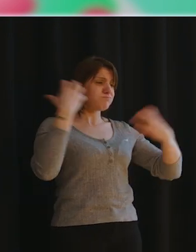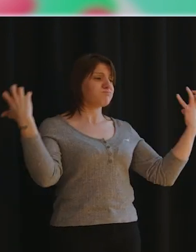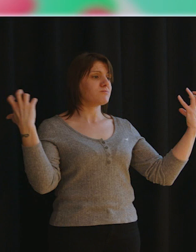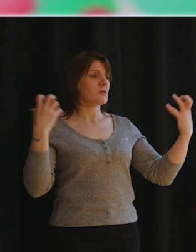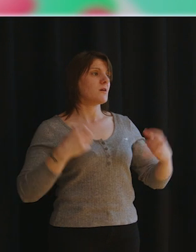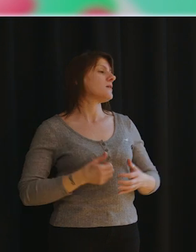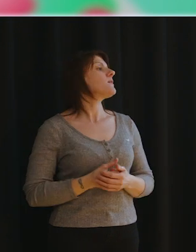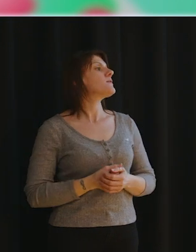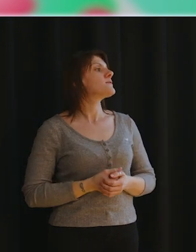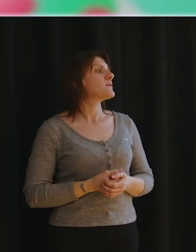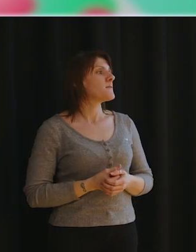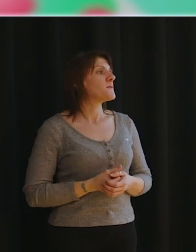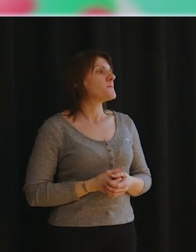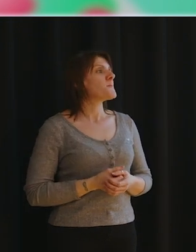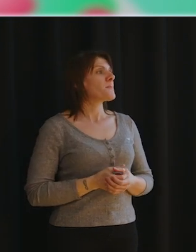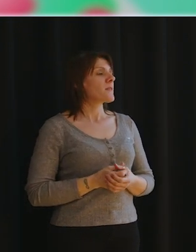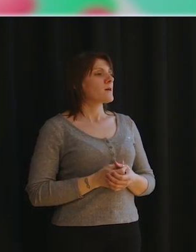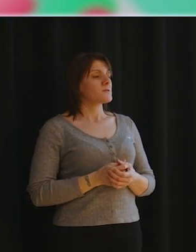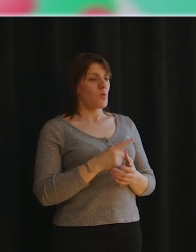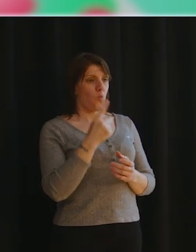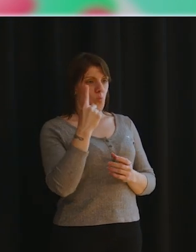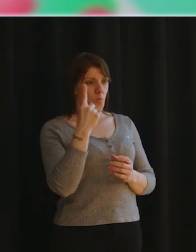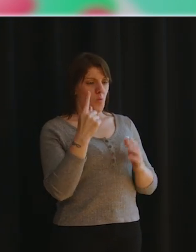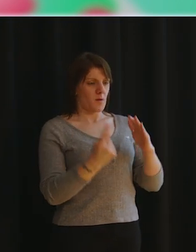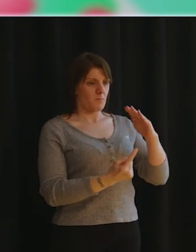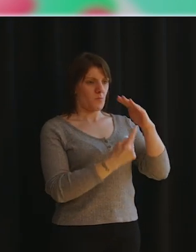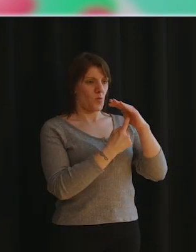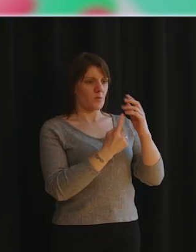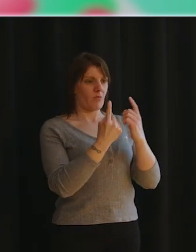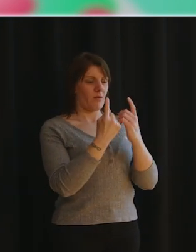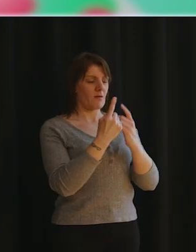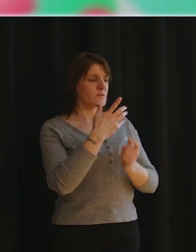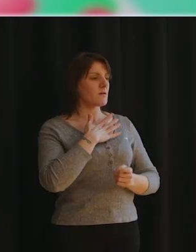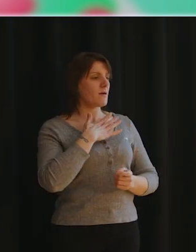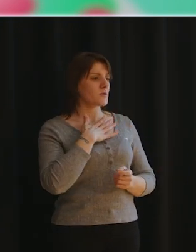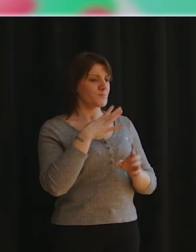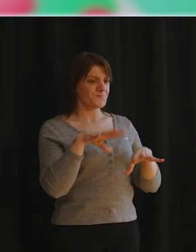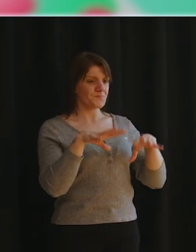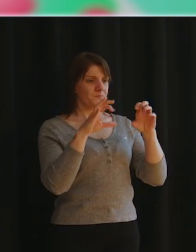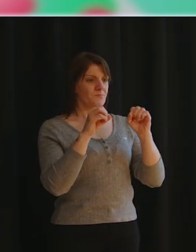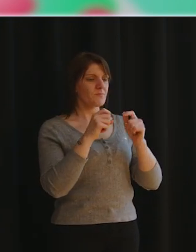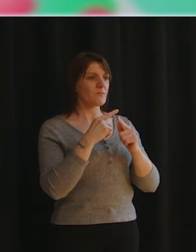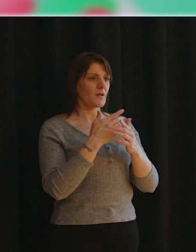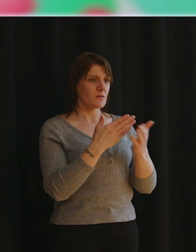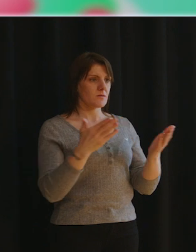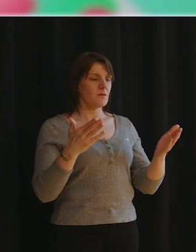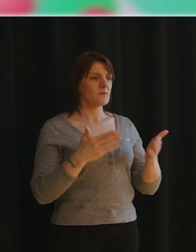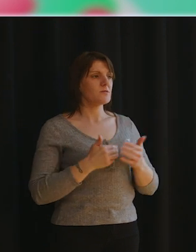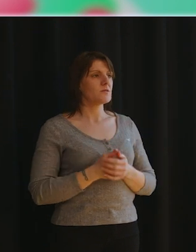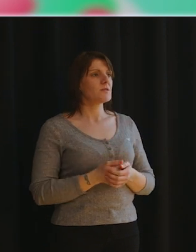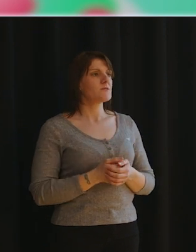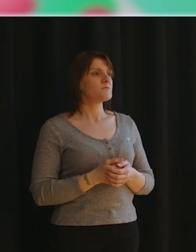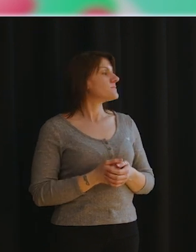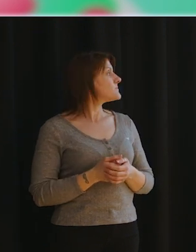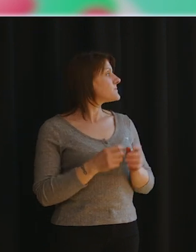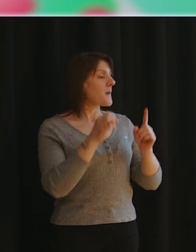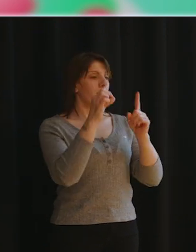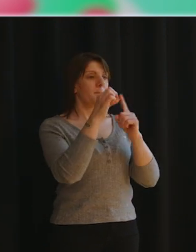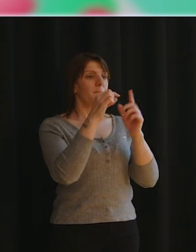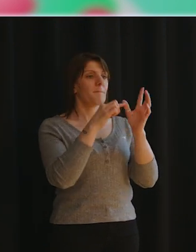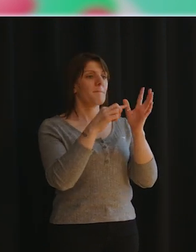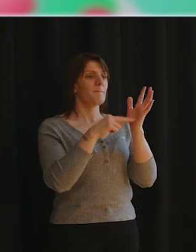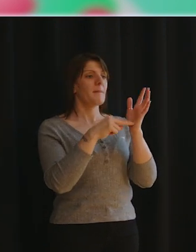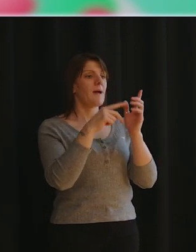So one of the key things that I'd like to start with now for the PANDA